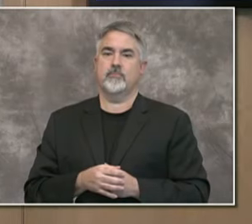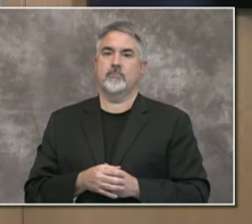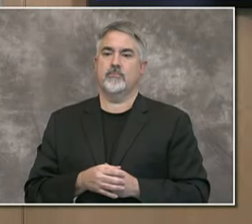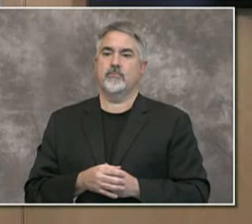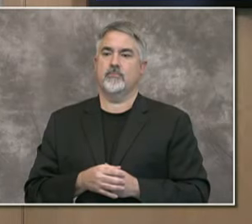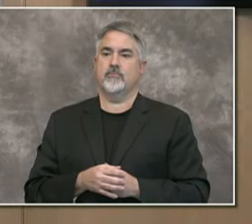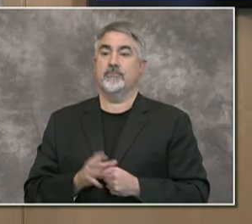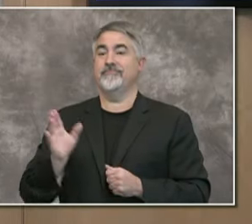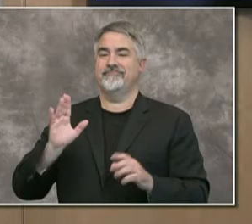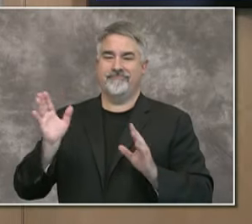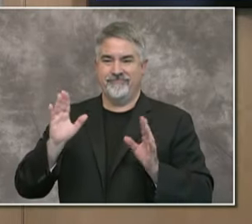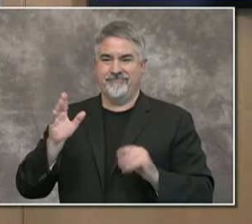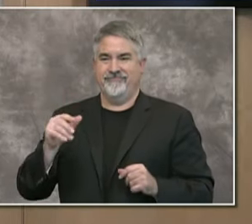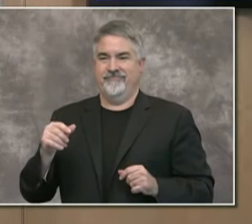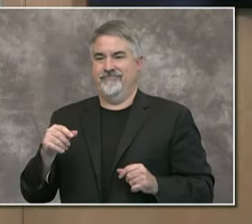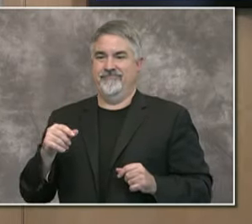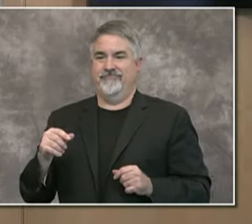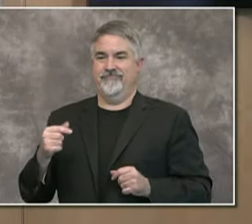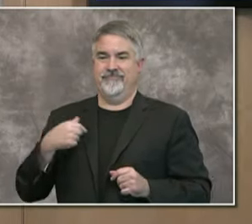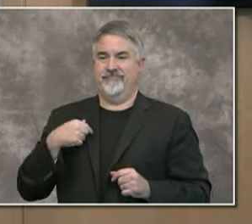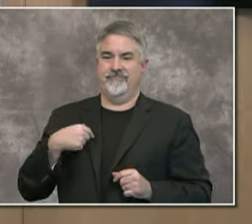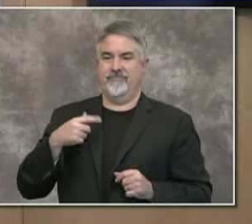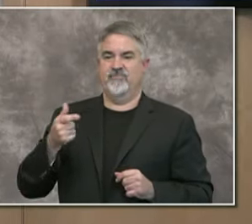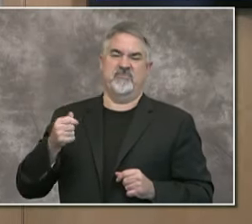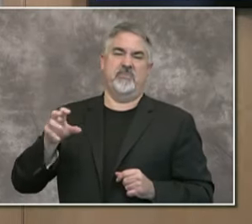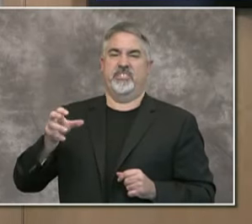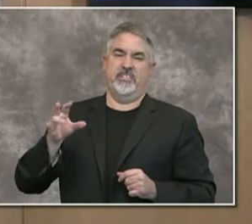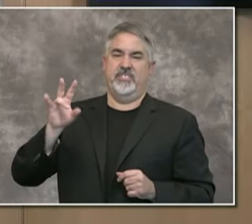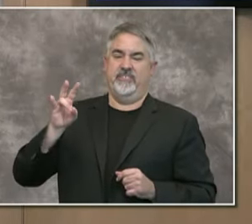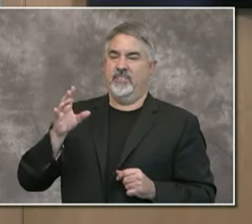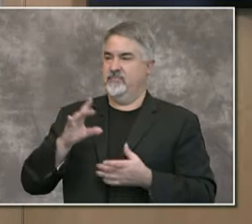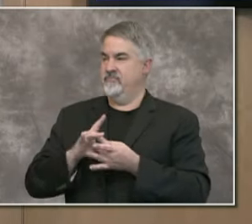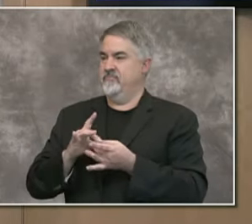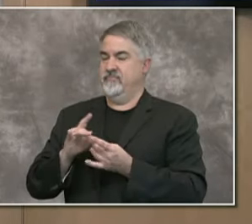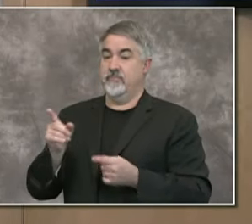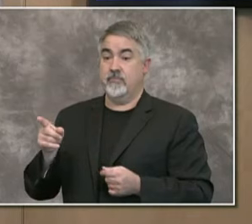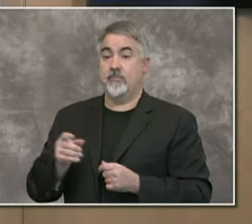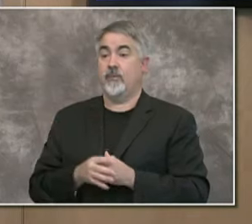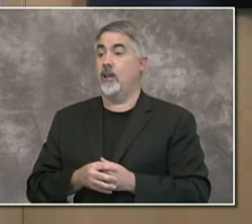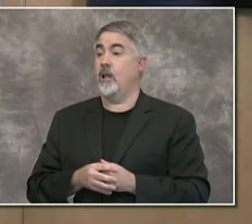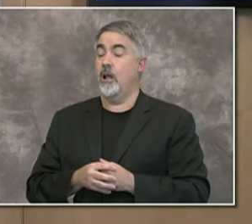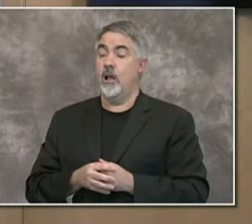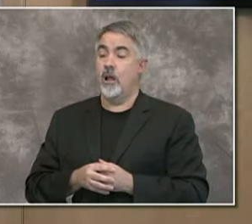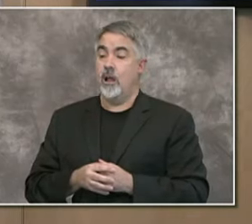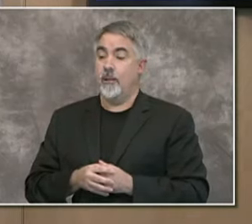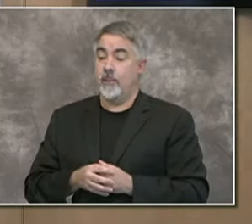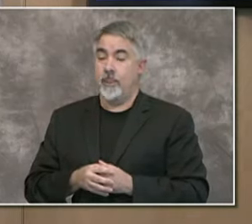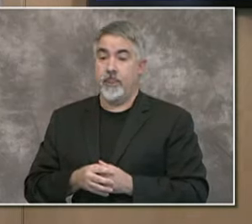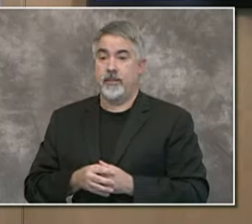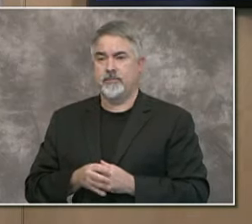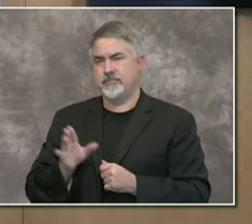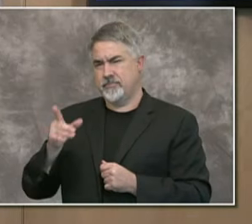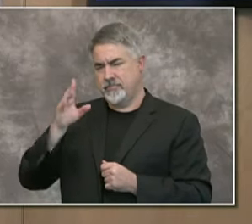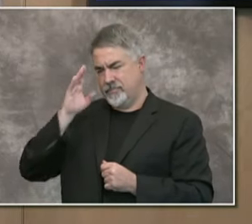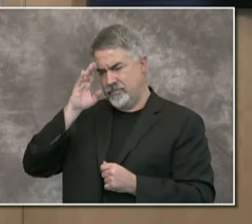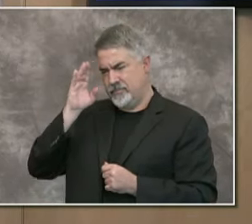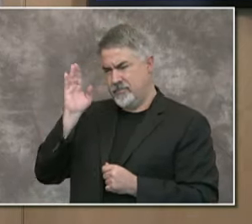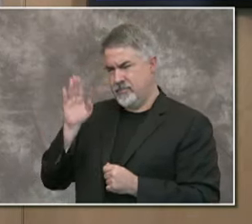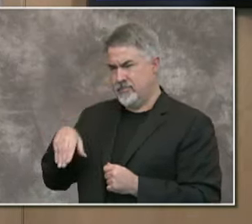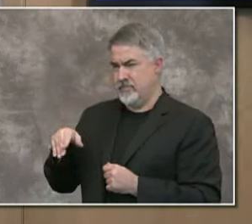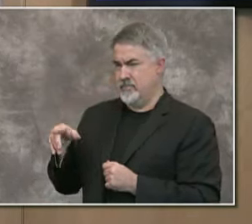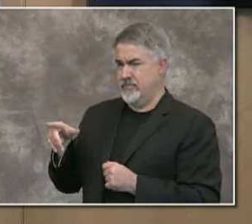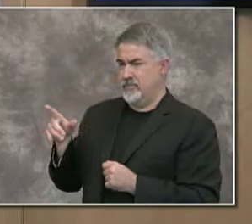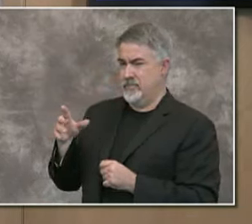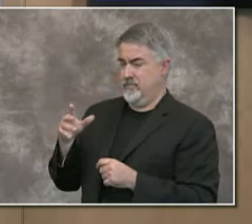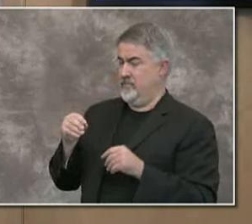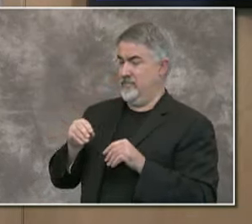Hello, everybody. This is Artie Ojeda from Channel 7. Regarding notification of the public on positive coronavirus